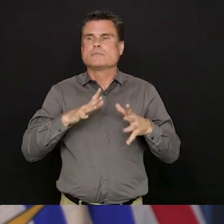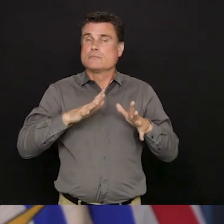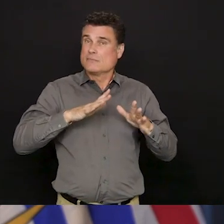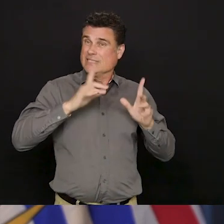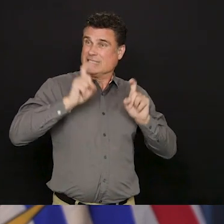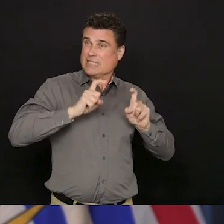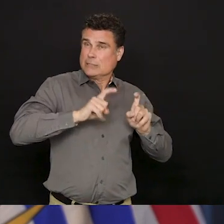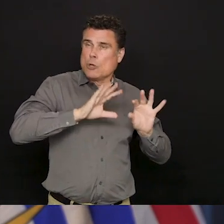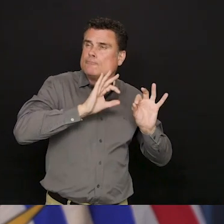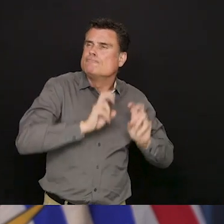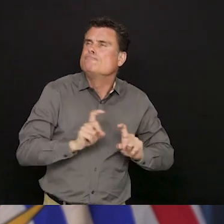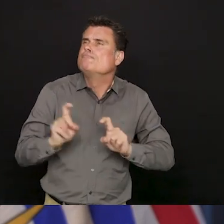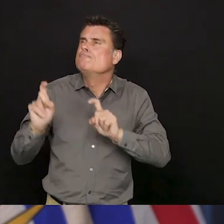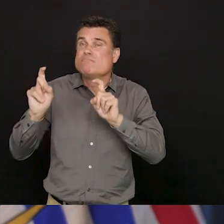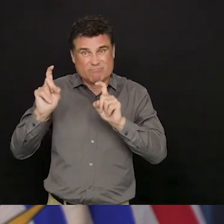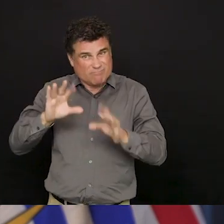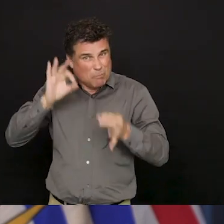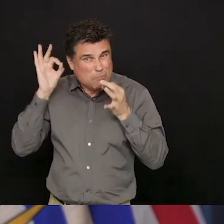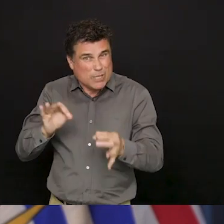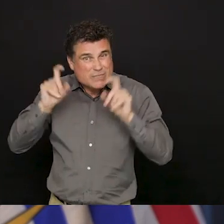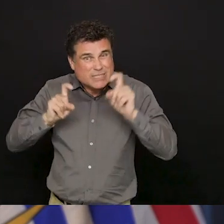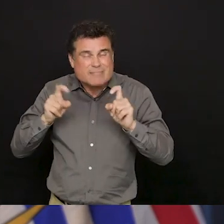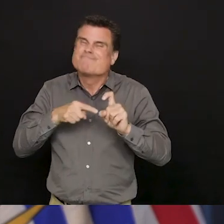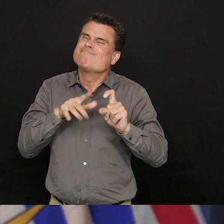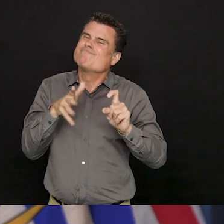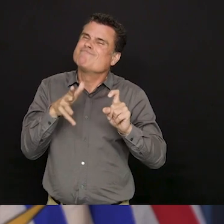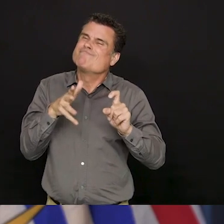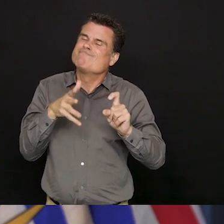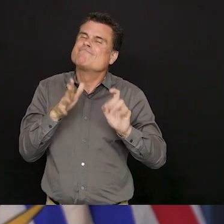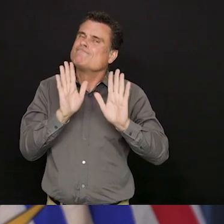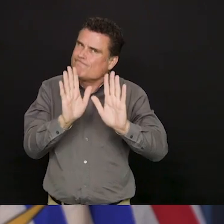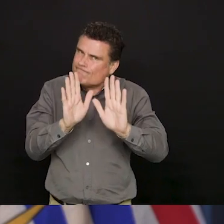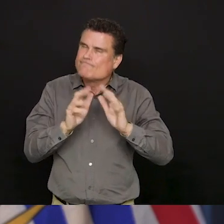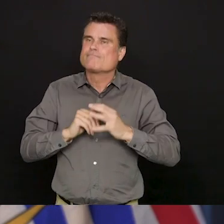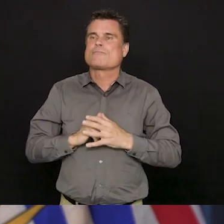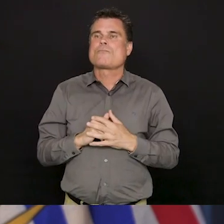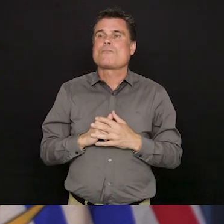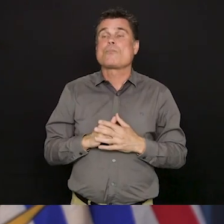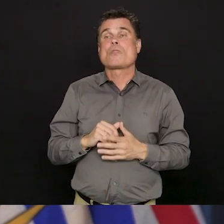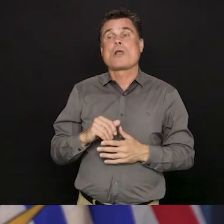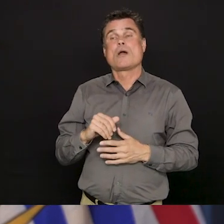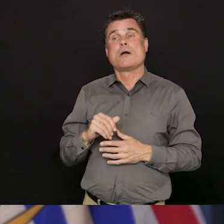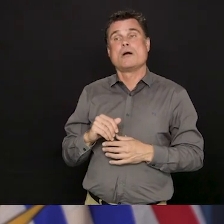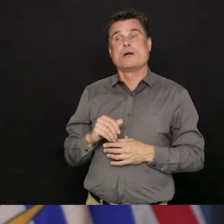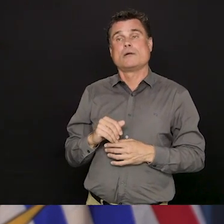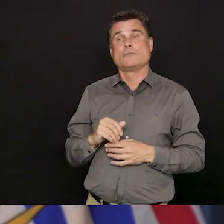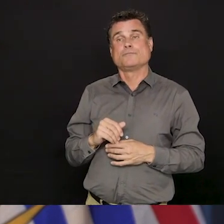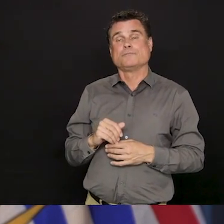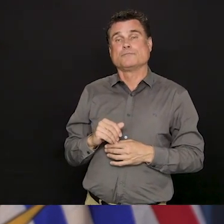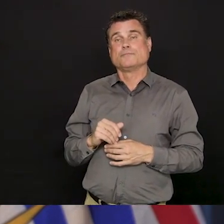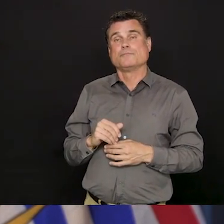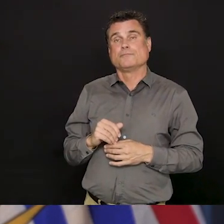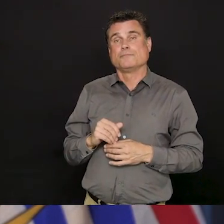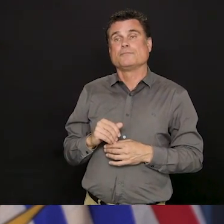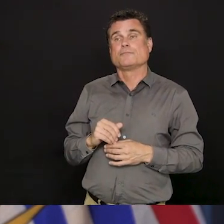you're catching everybody, or if you want to make sure that you're only catching people who have the disease you're looking